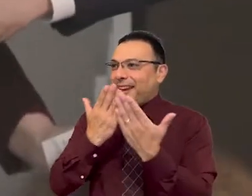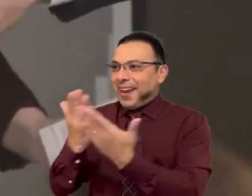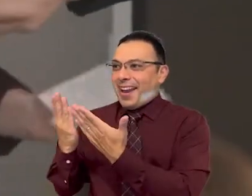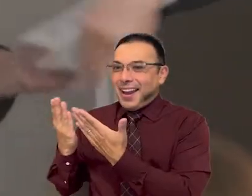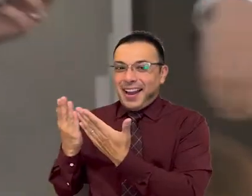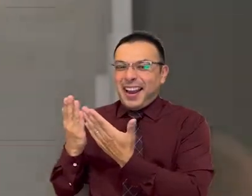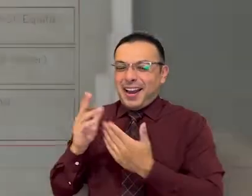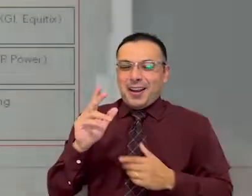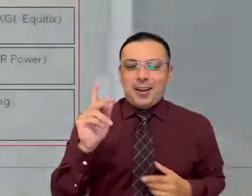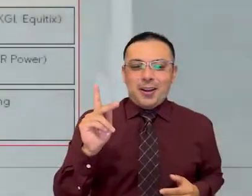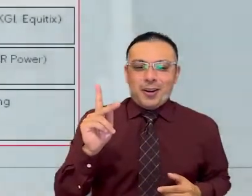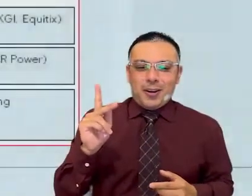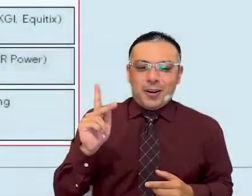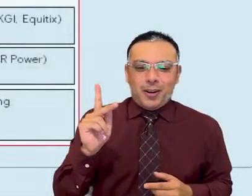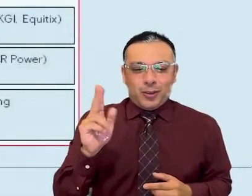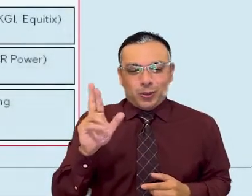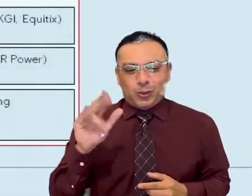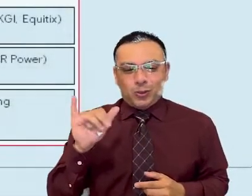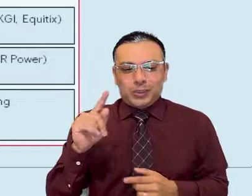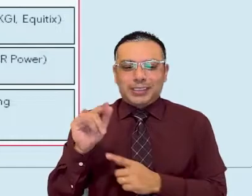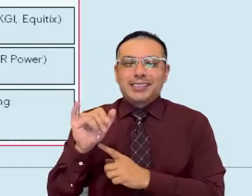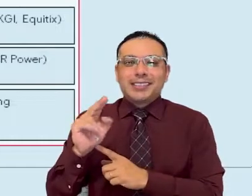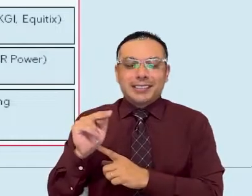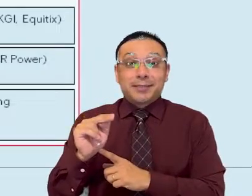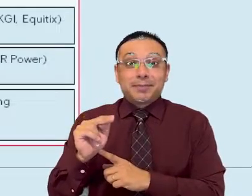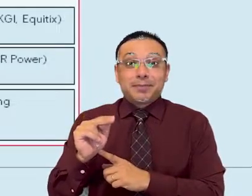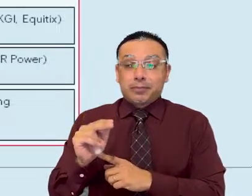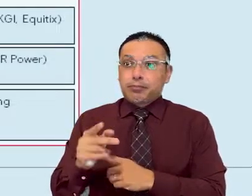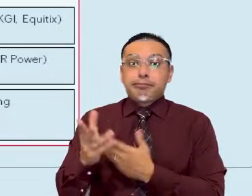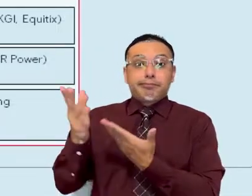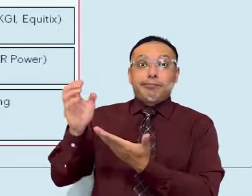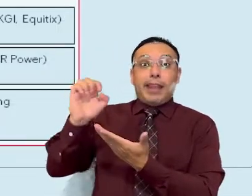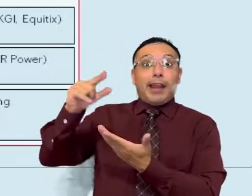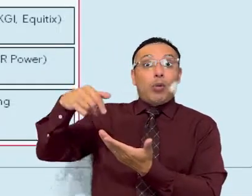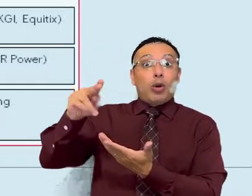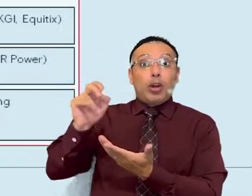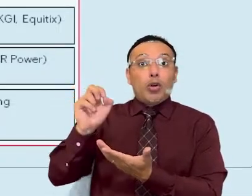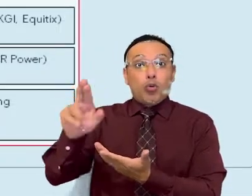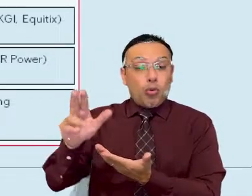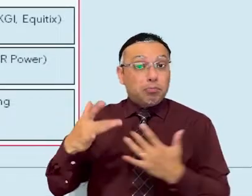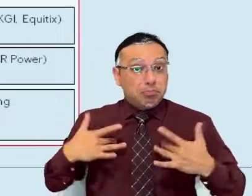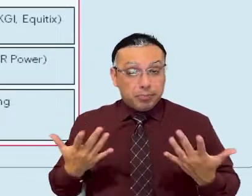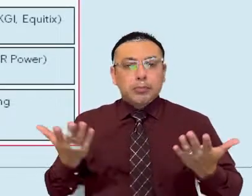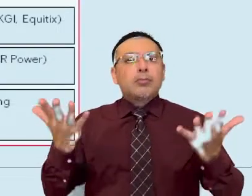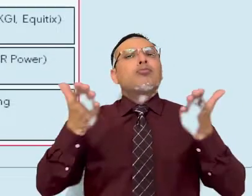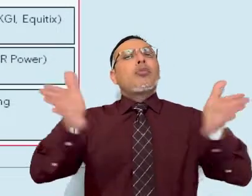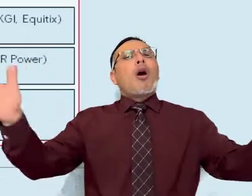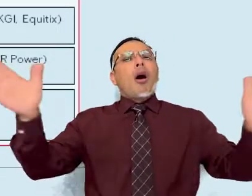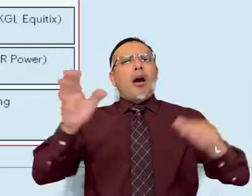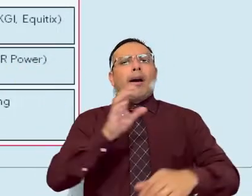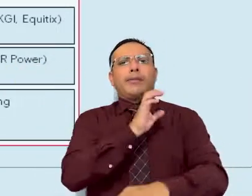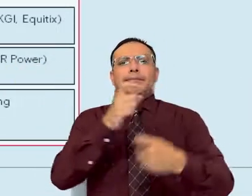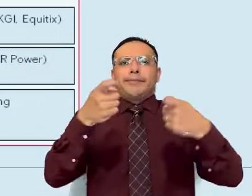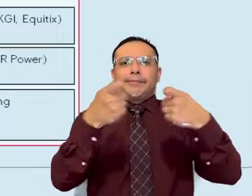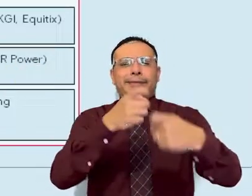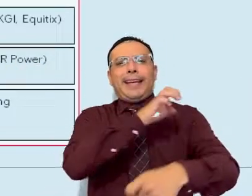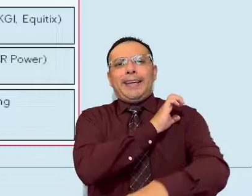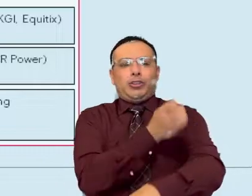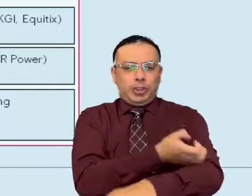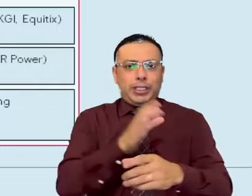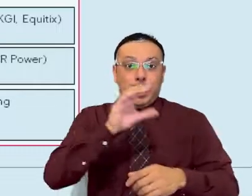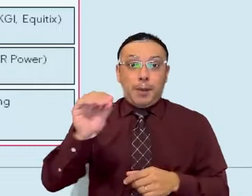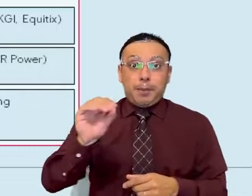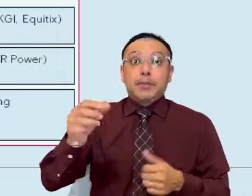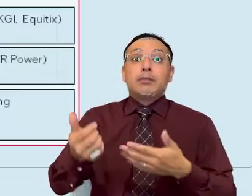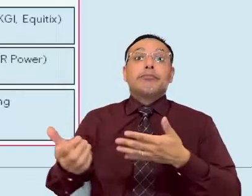Okay, introducing Equinor. So to start, Equinor, we're a broad energy company. Our headquarters is in Norway. We're in